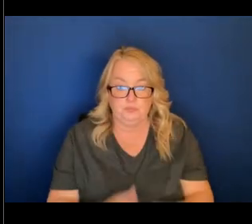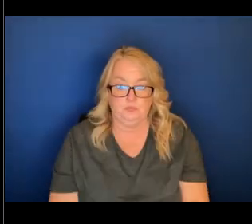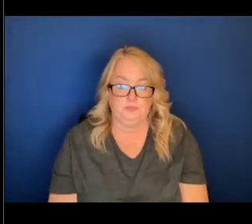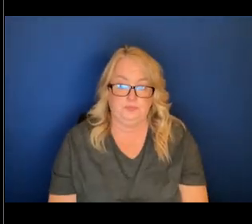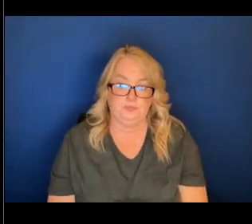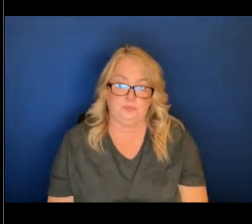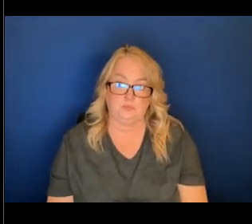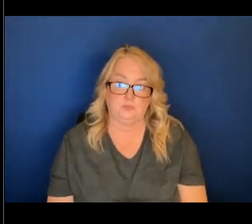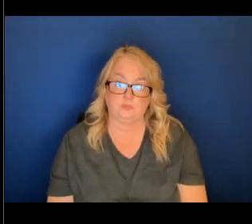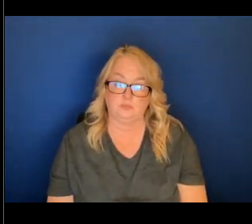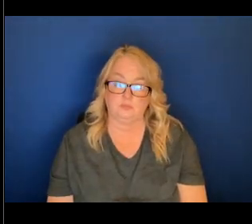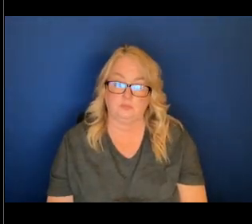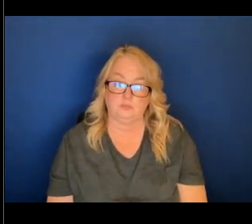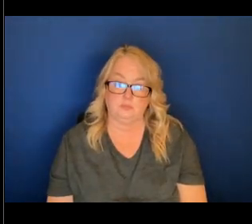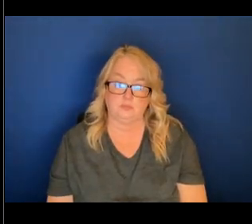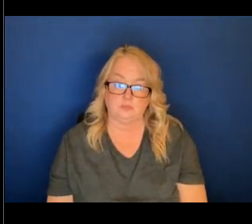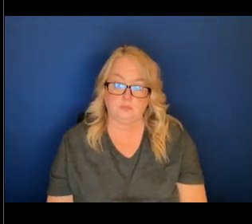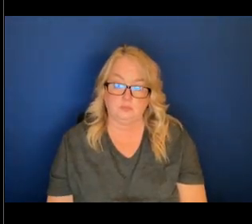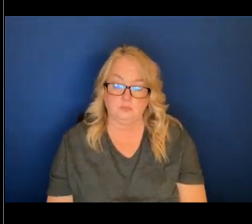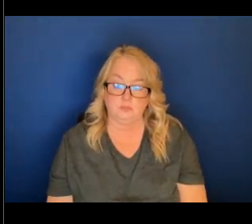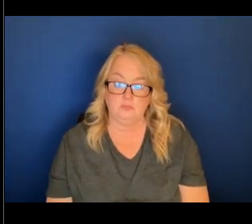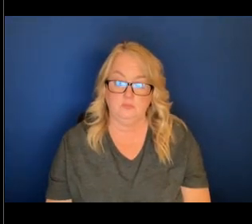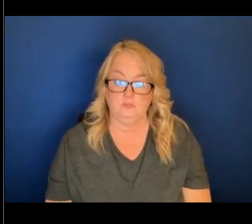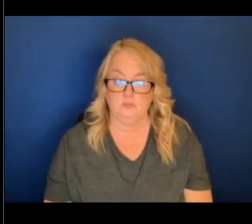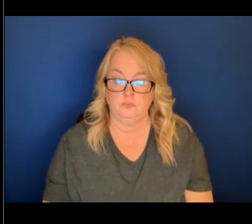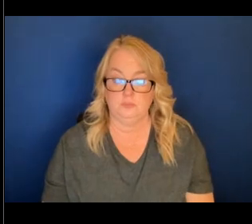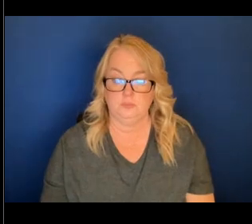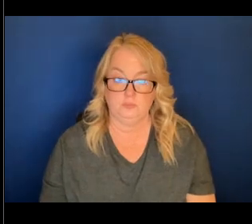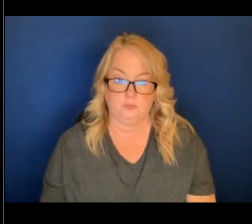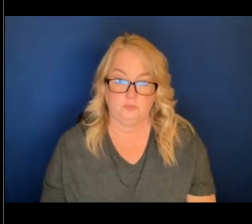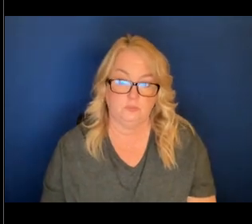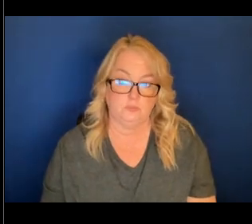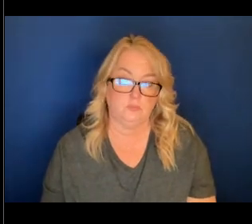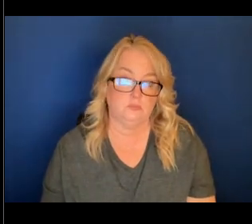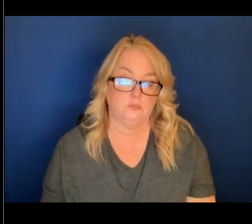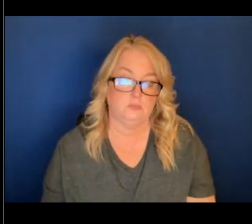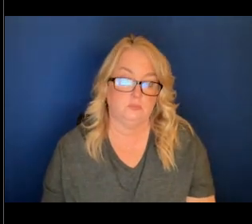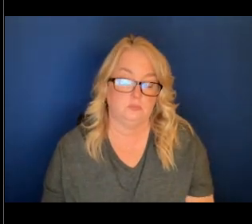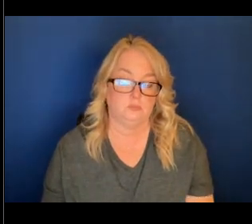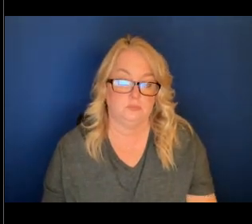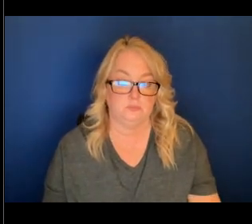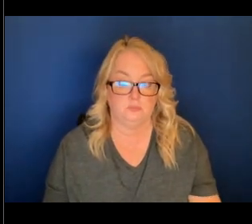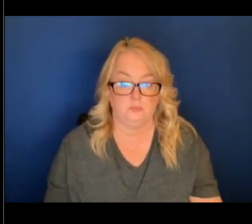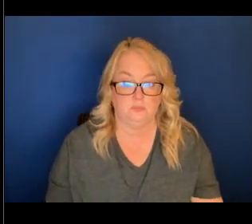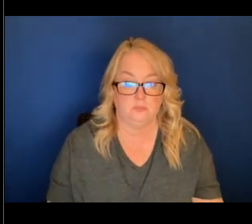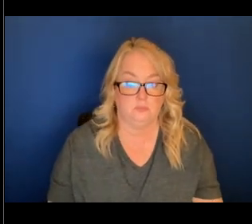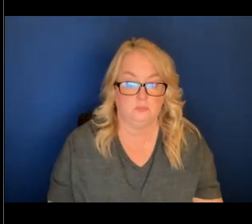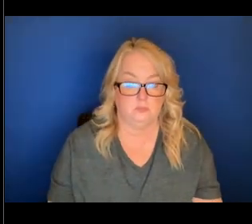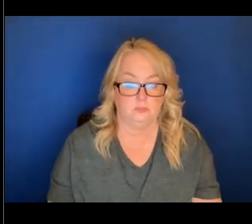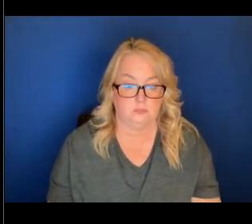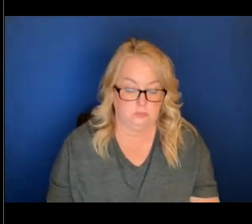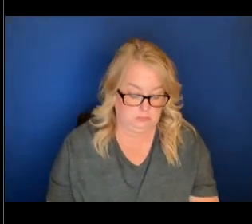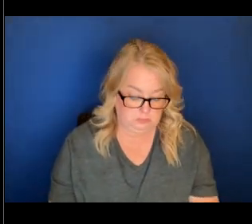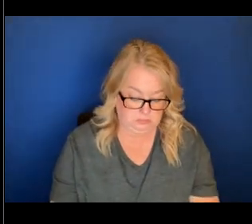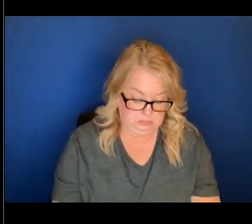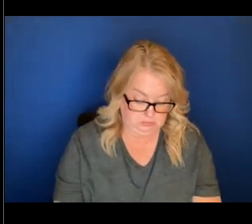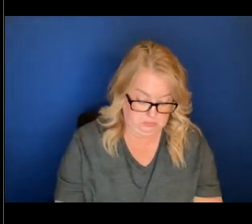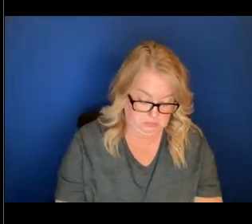First option is true, second option is false. Go ahead and launch this poll.